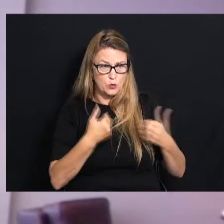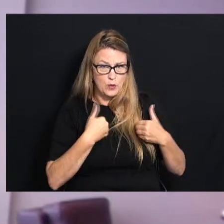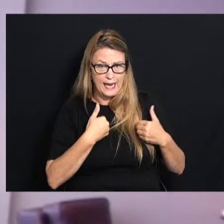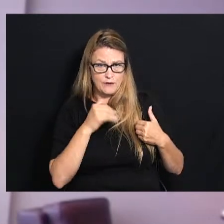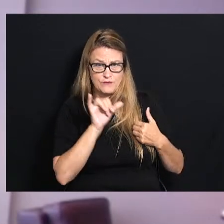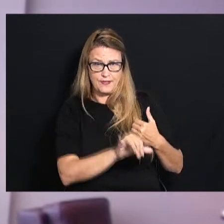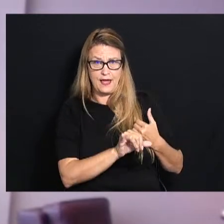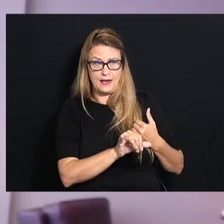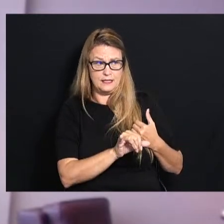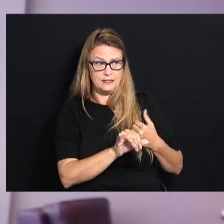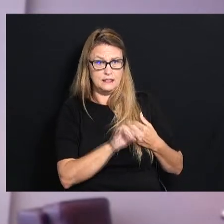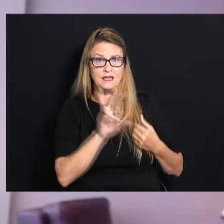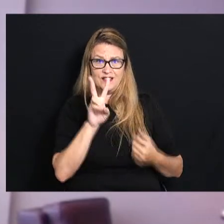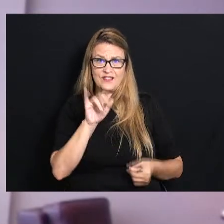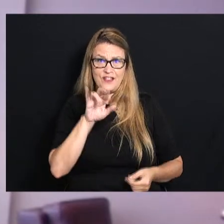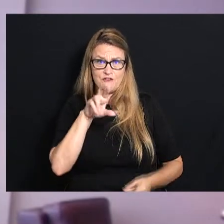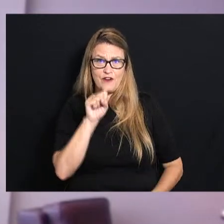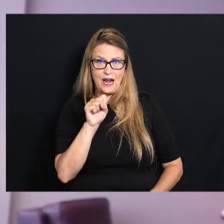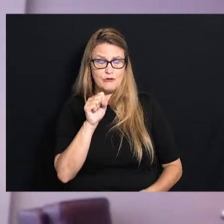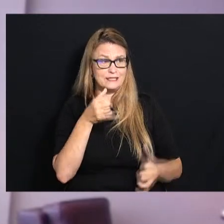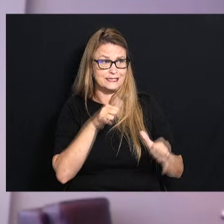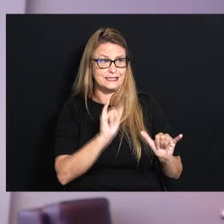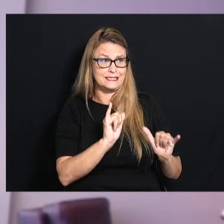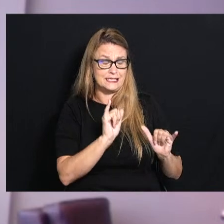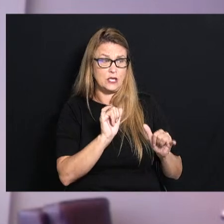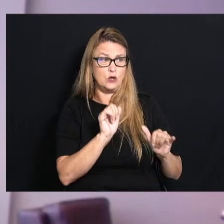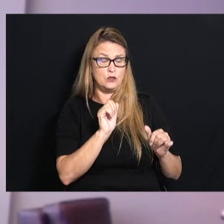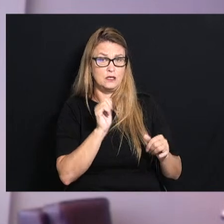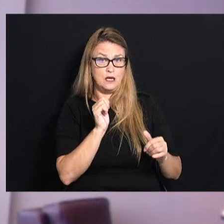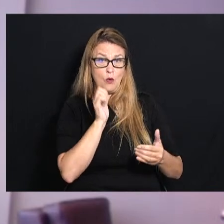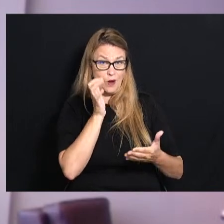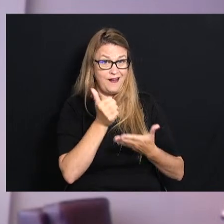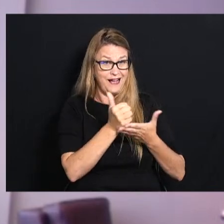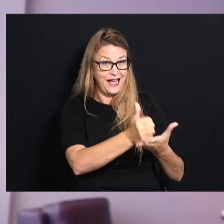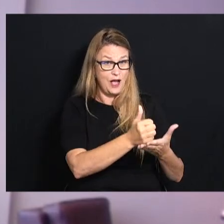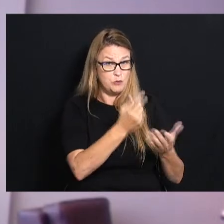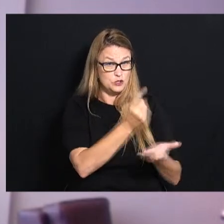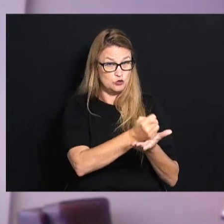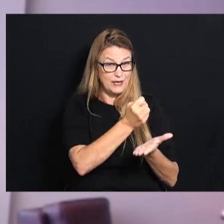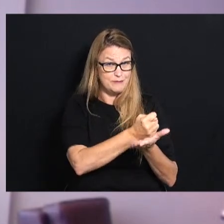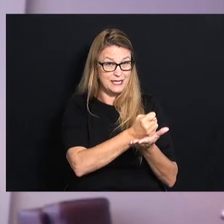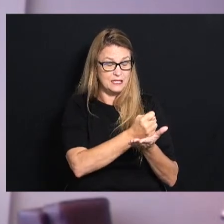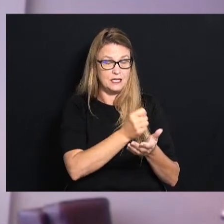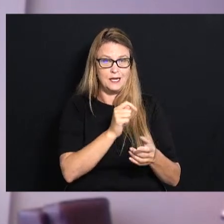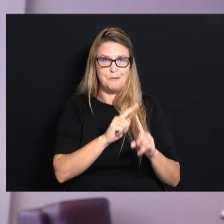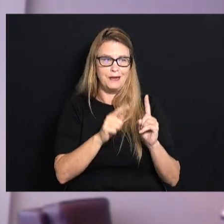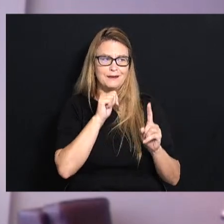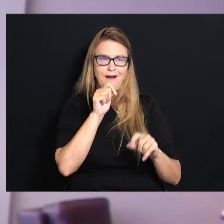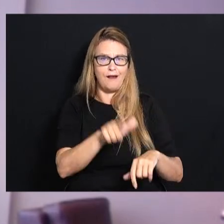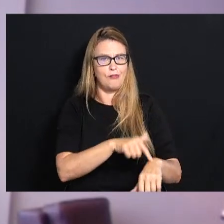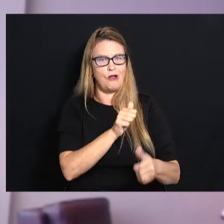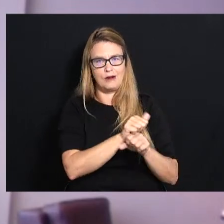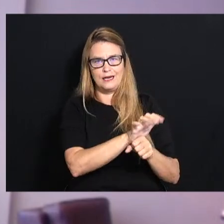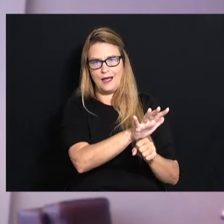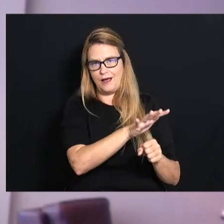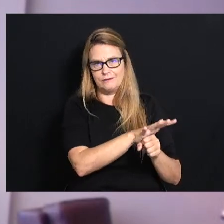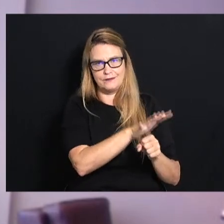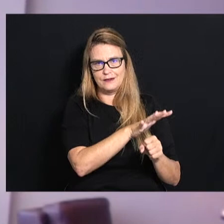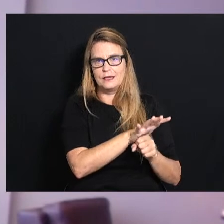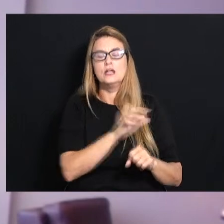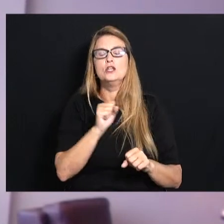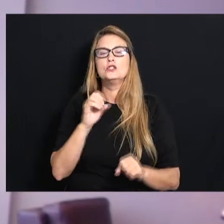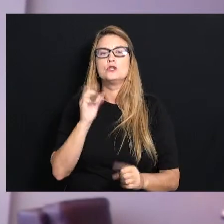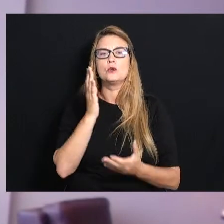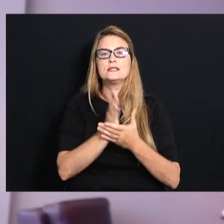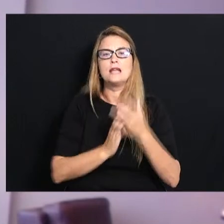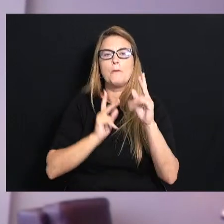is equally as susceptible to treatment, but the treatment in some people may not be long enough. So at least some folks are